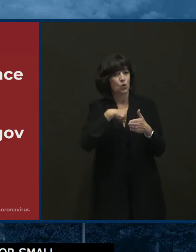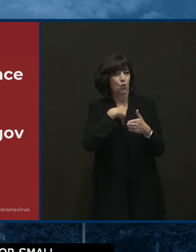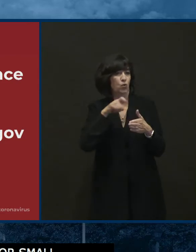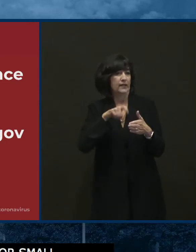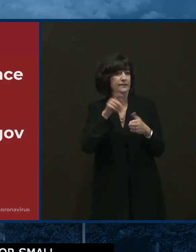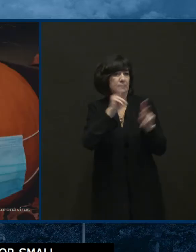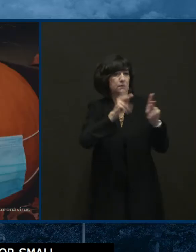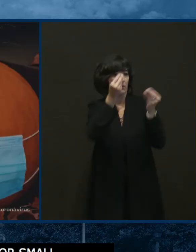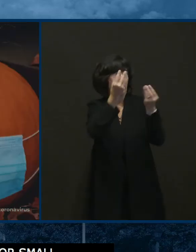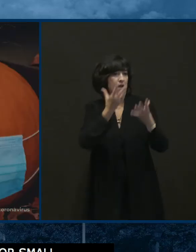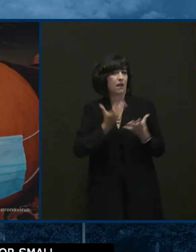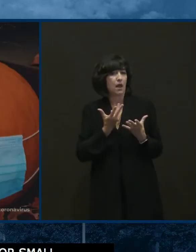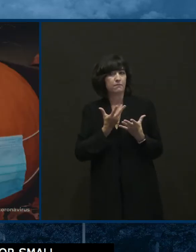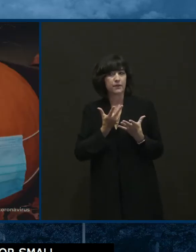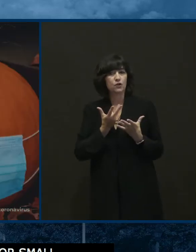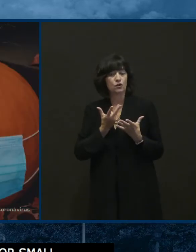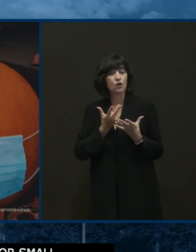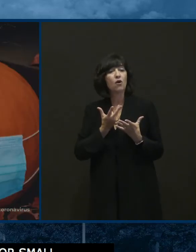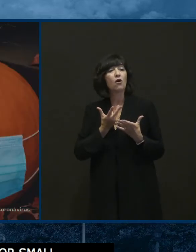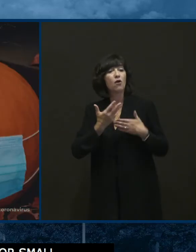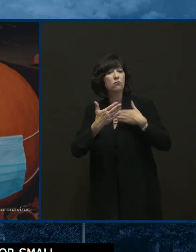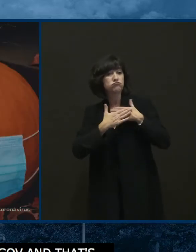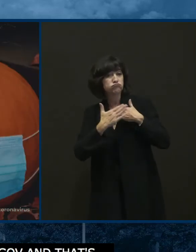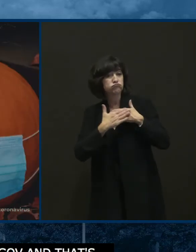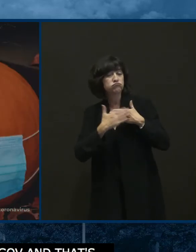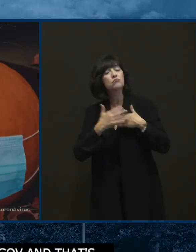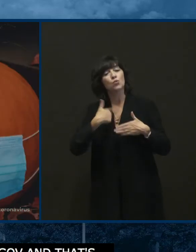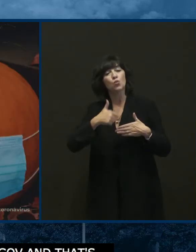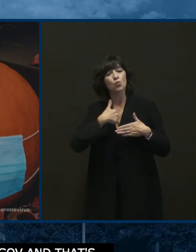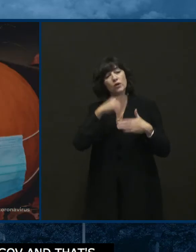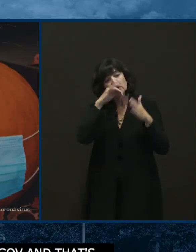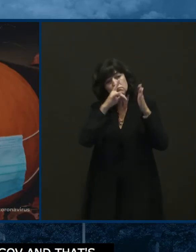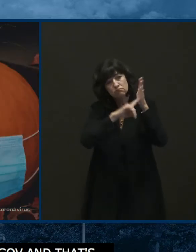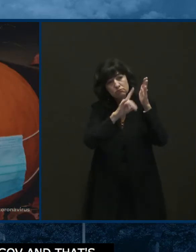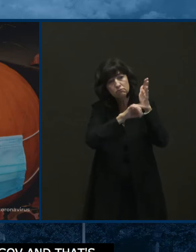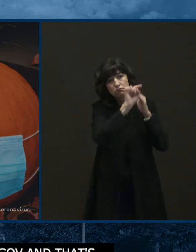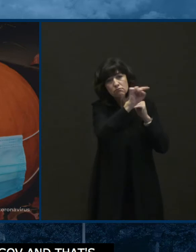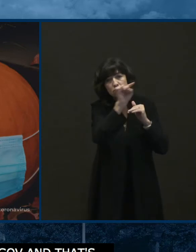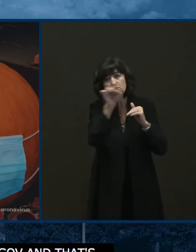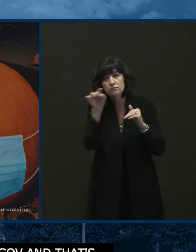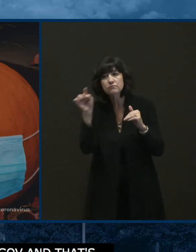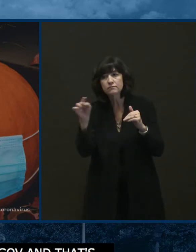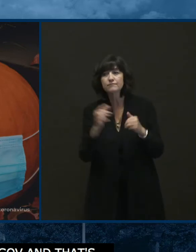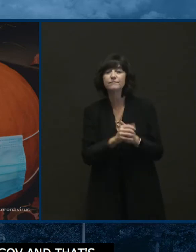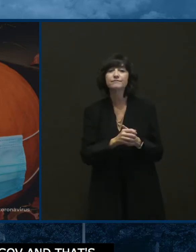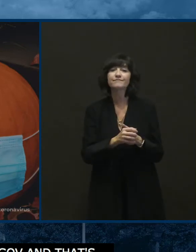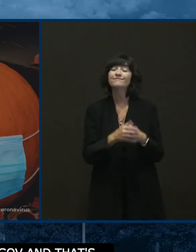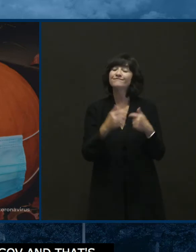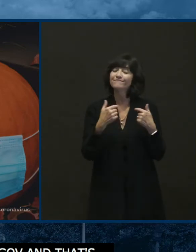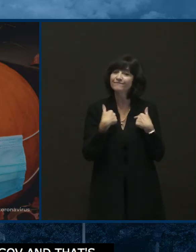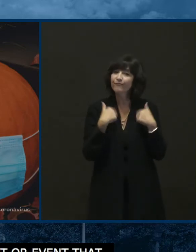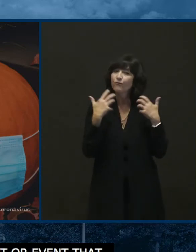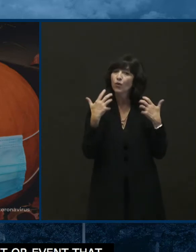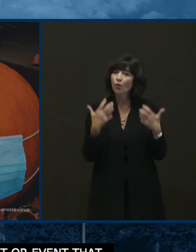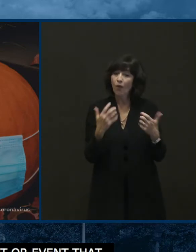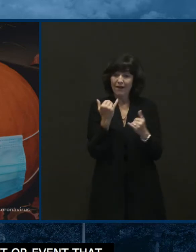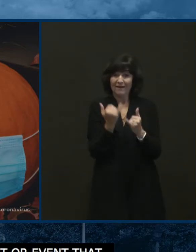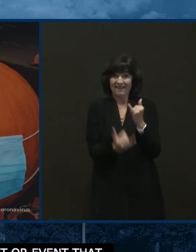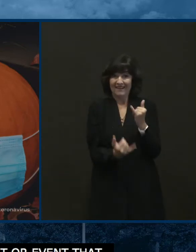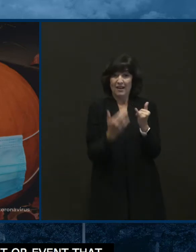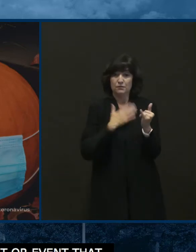eyes on. And then finally, I want to make a mention about Halloween. We